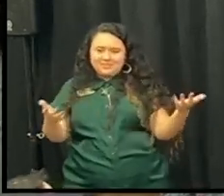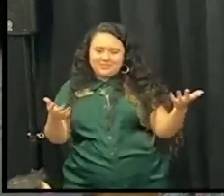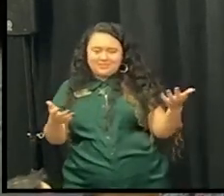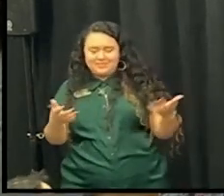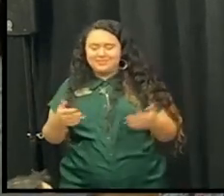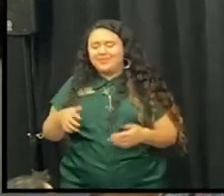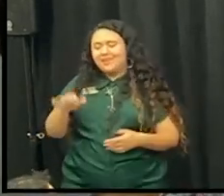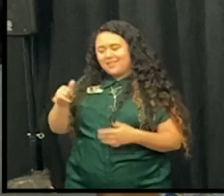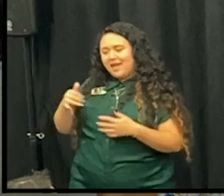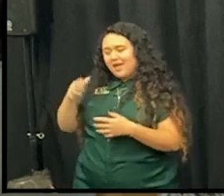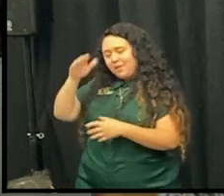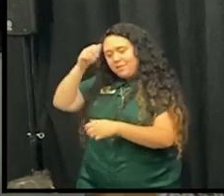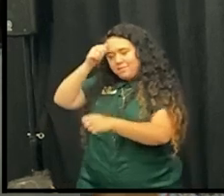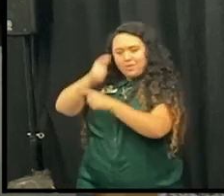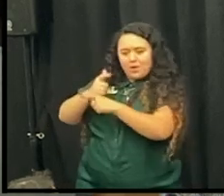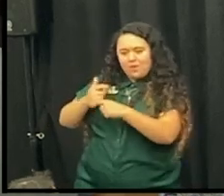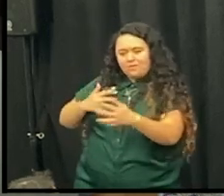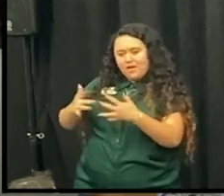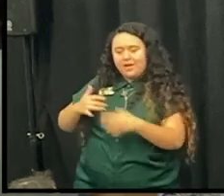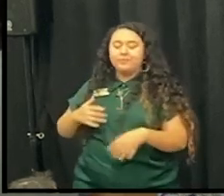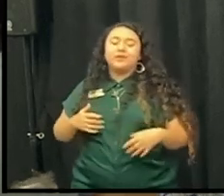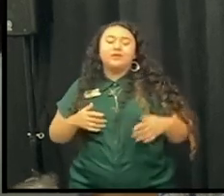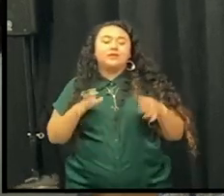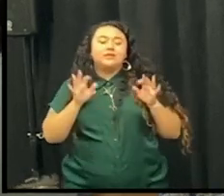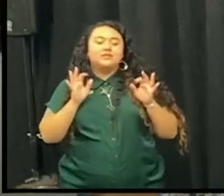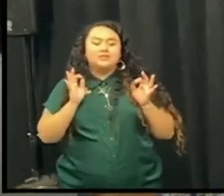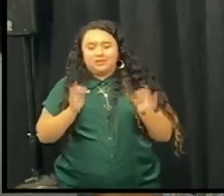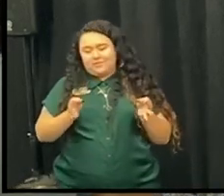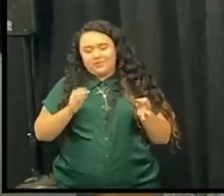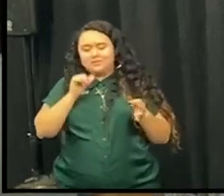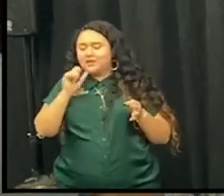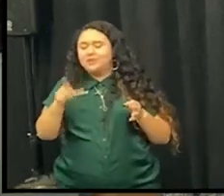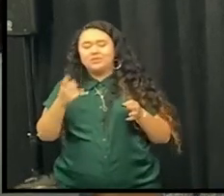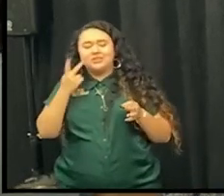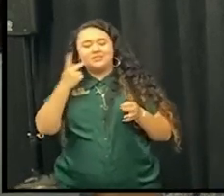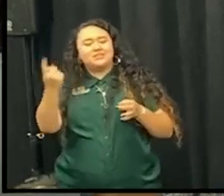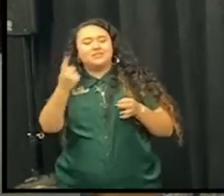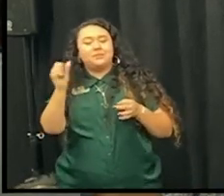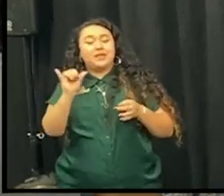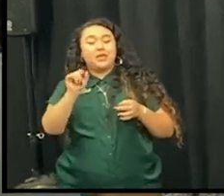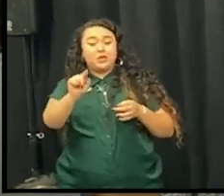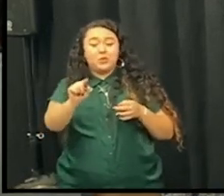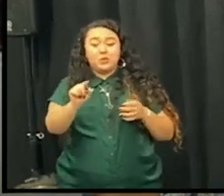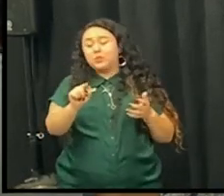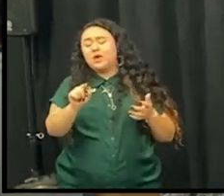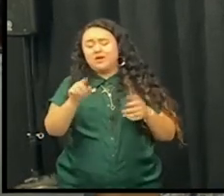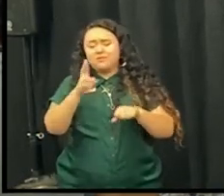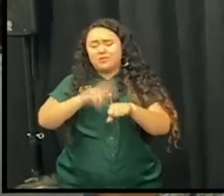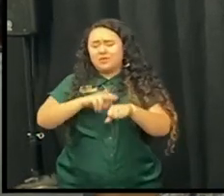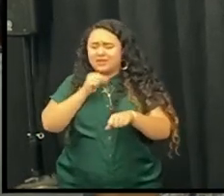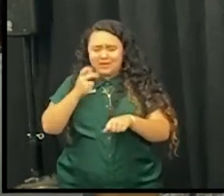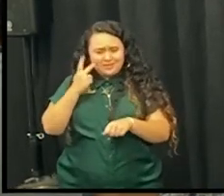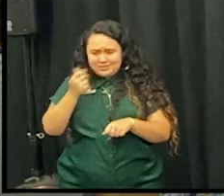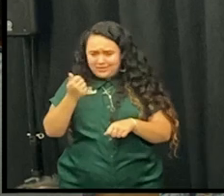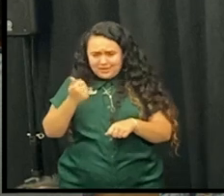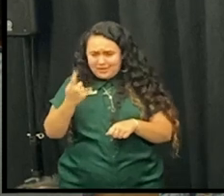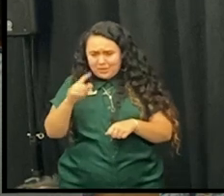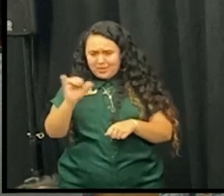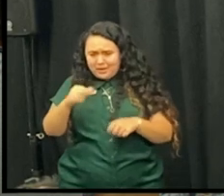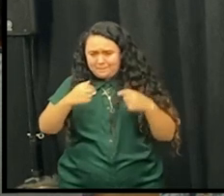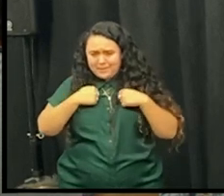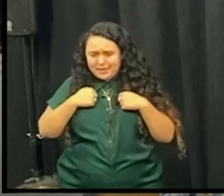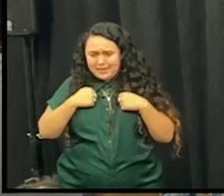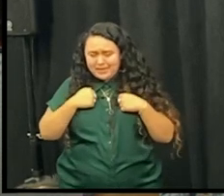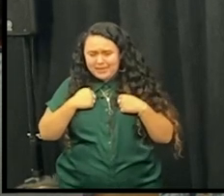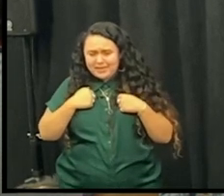yeah, I was definitely. It's not just about, you know, you seeing someone like you. Like, yeah, of course, I didn't see anybody like me